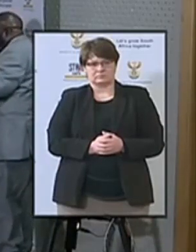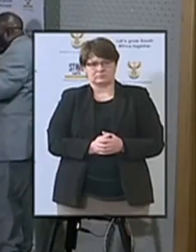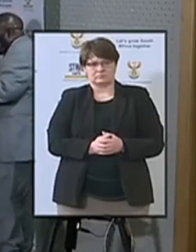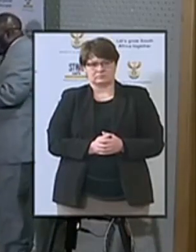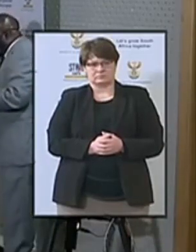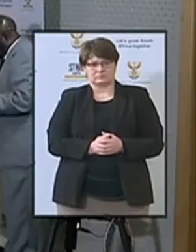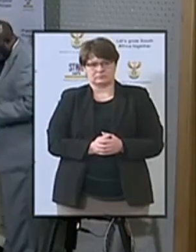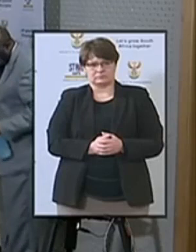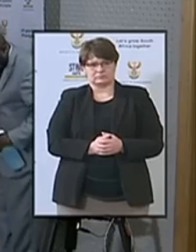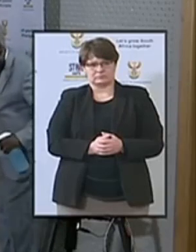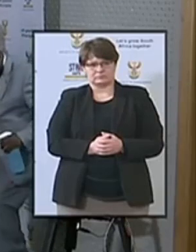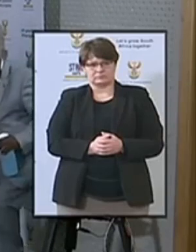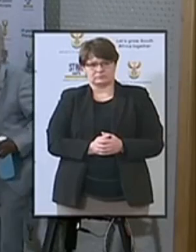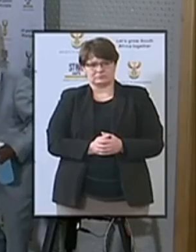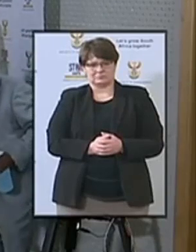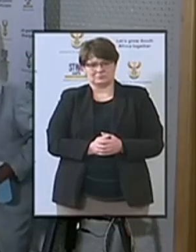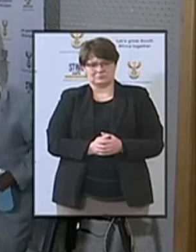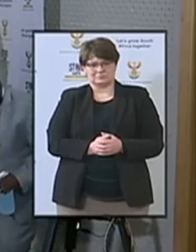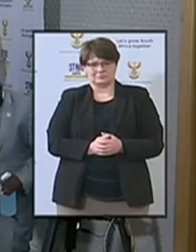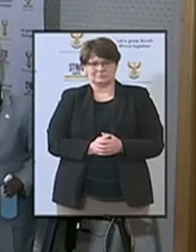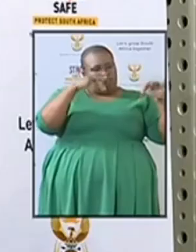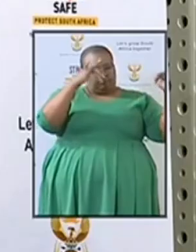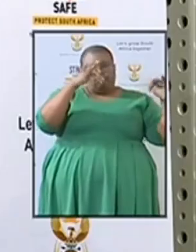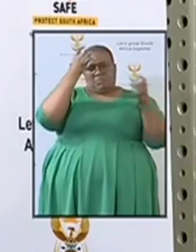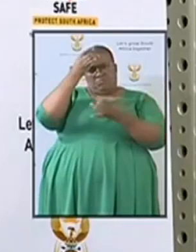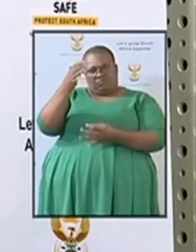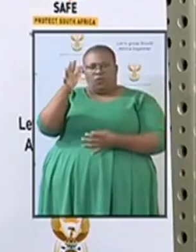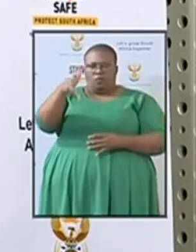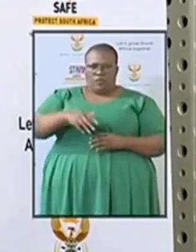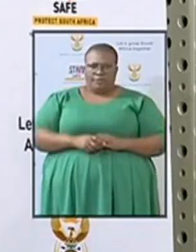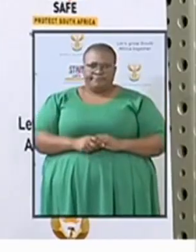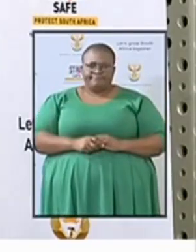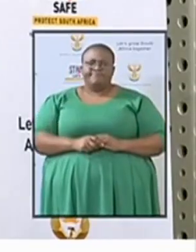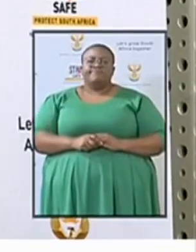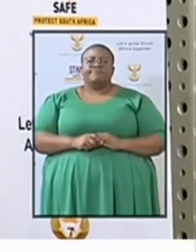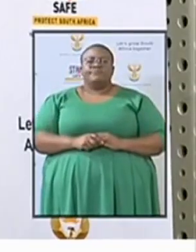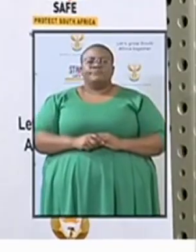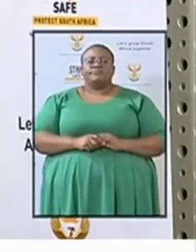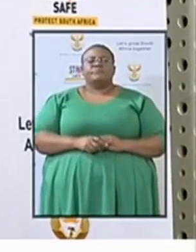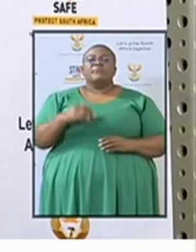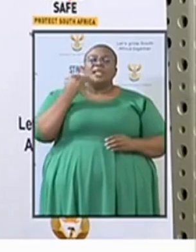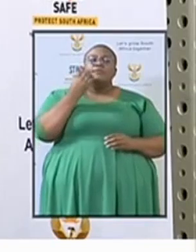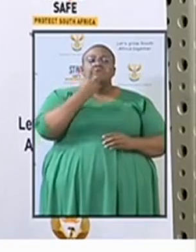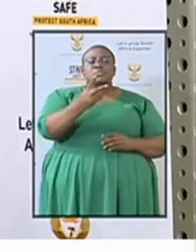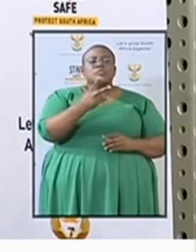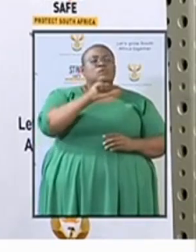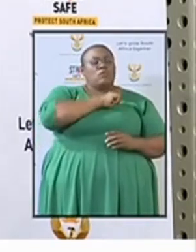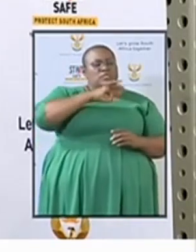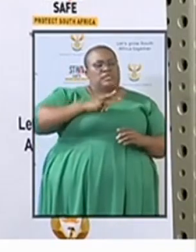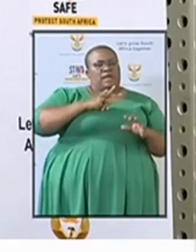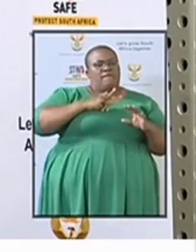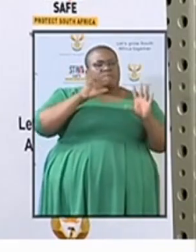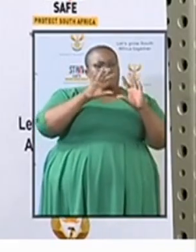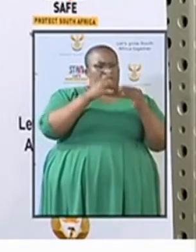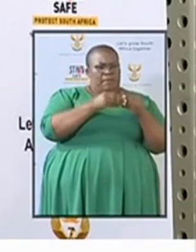amandla abo ngendlela engafanele. On the conflict of interest, whether there is a conflict of interest that we have identified at this stage, we